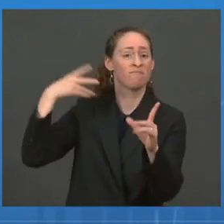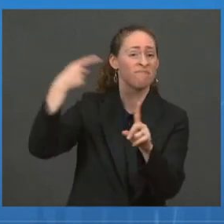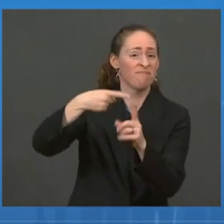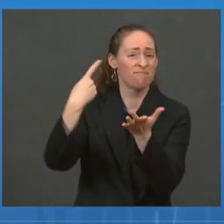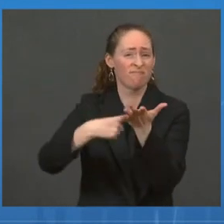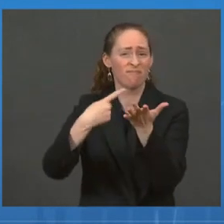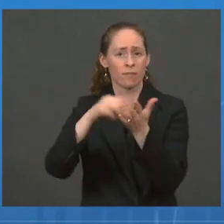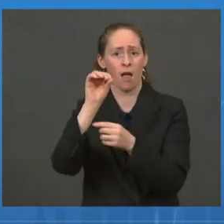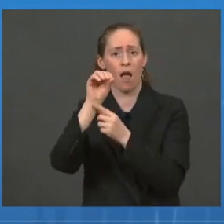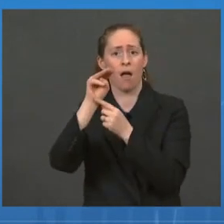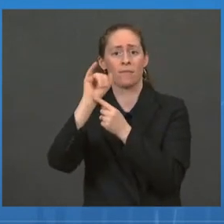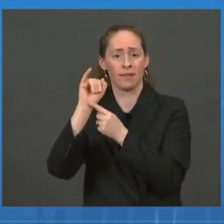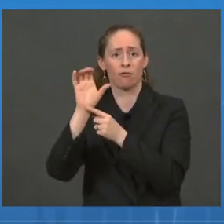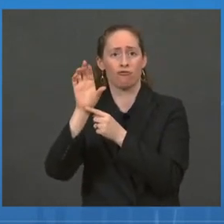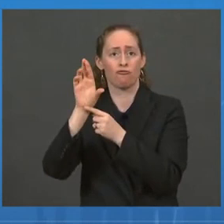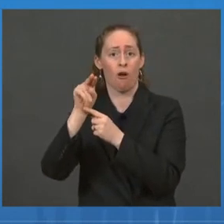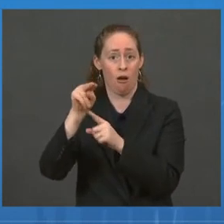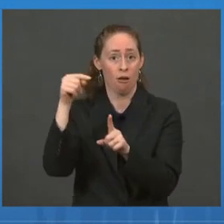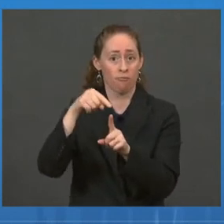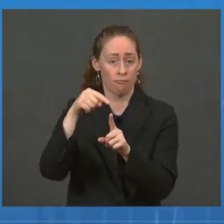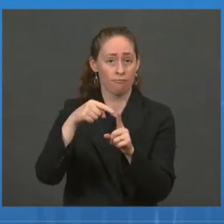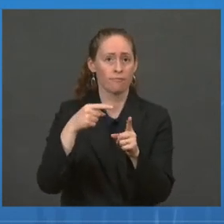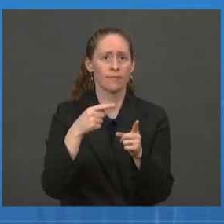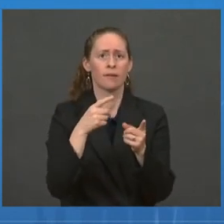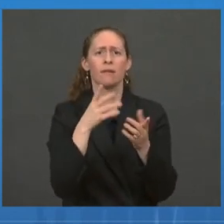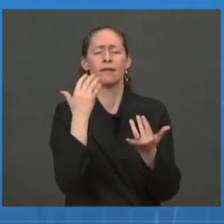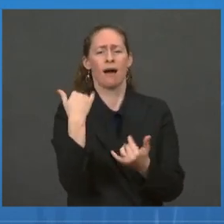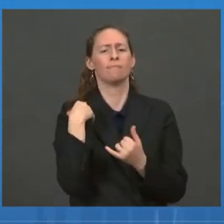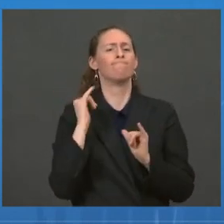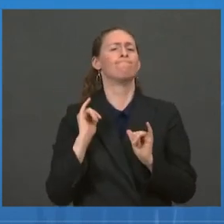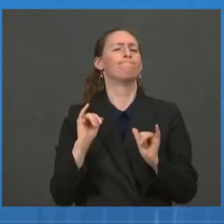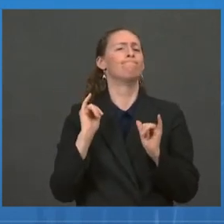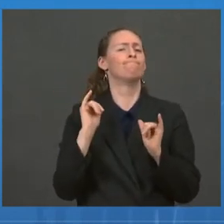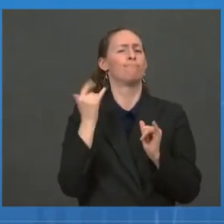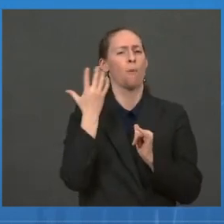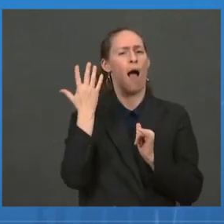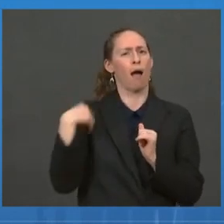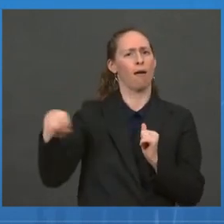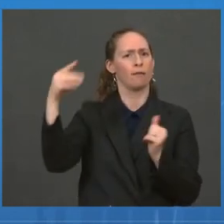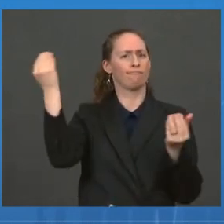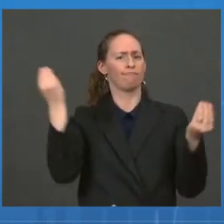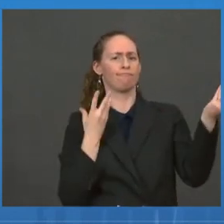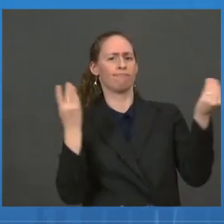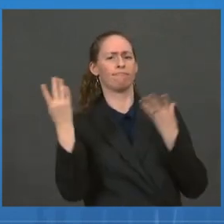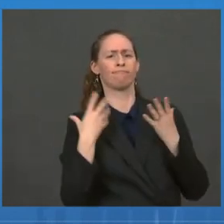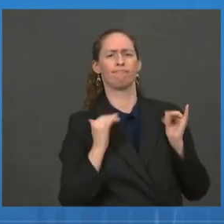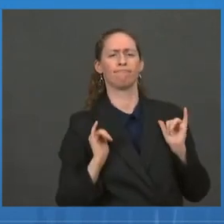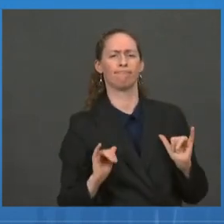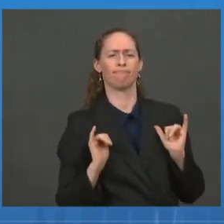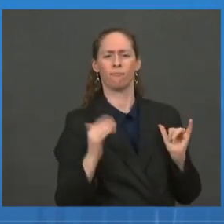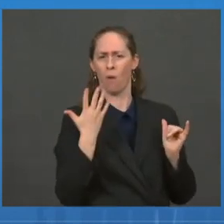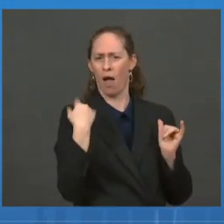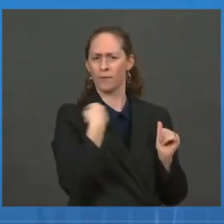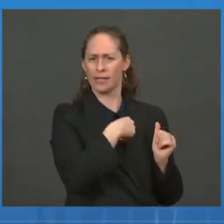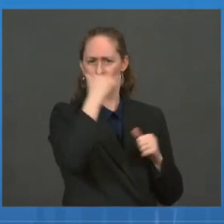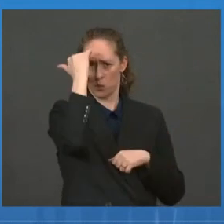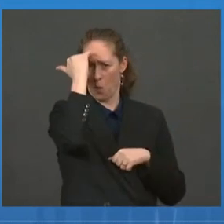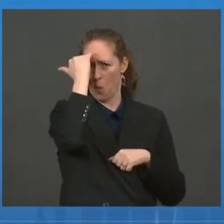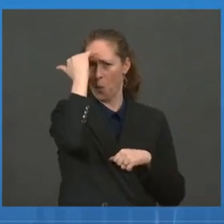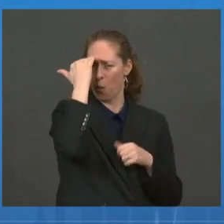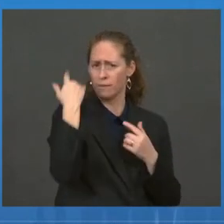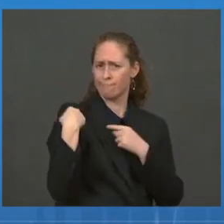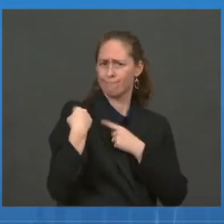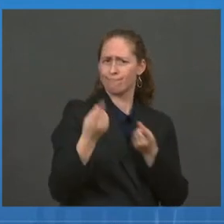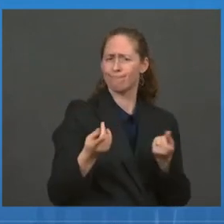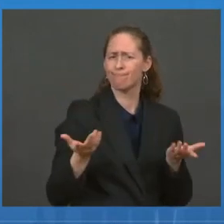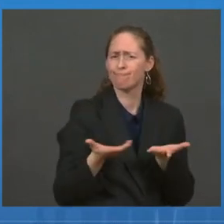he emerged over the last several days to weeks quickly it was first reported in botswana on november